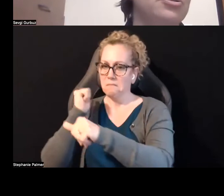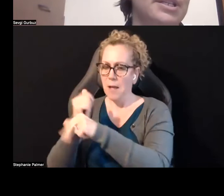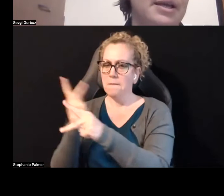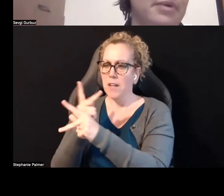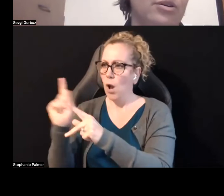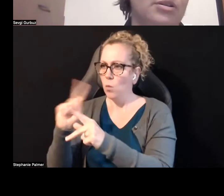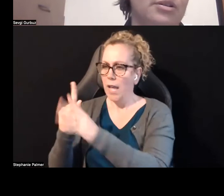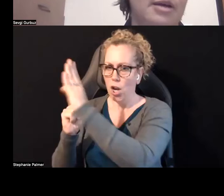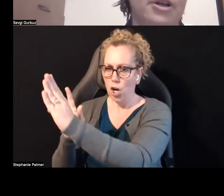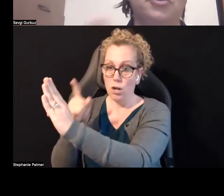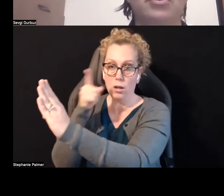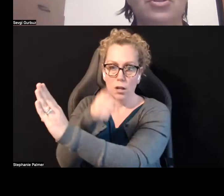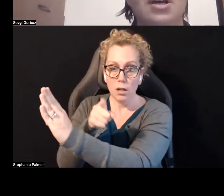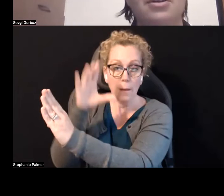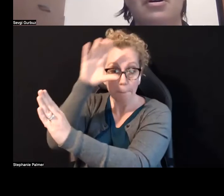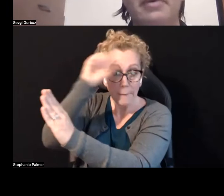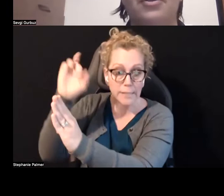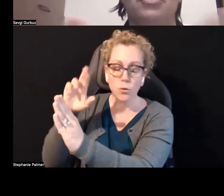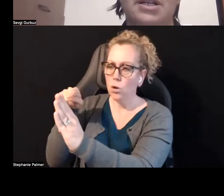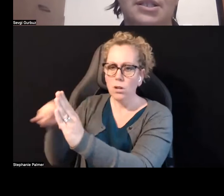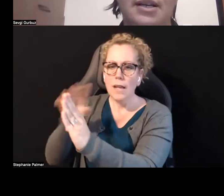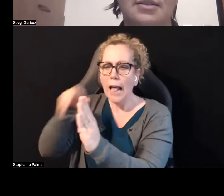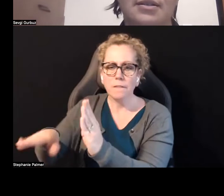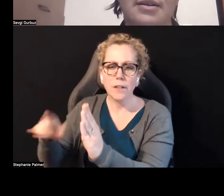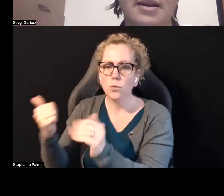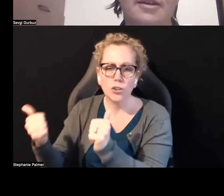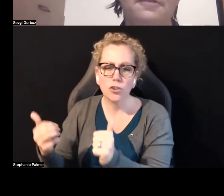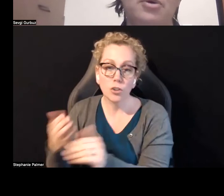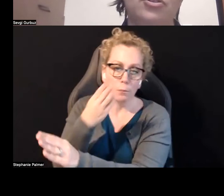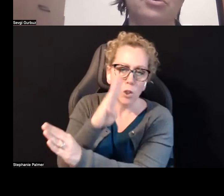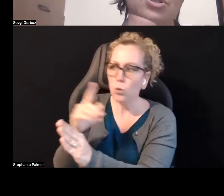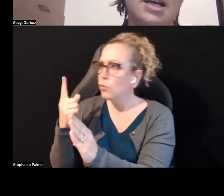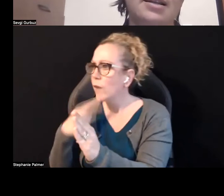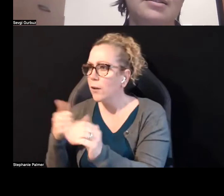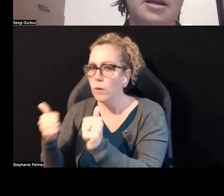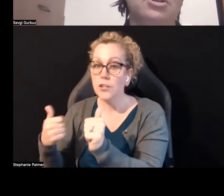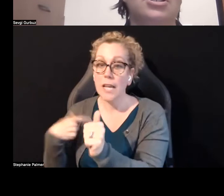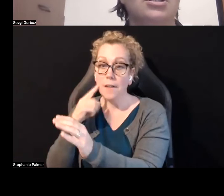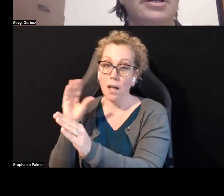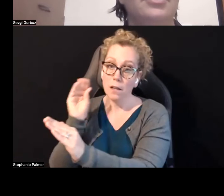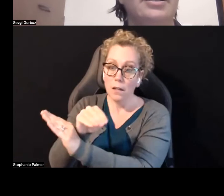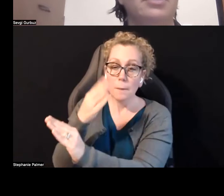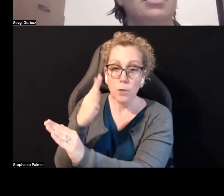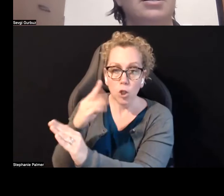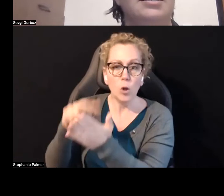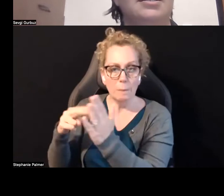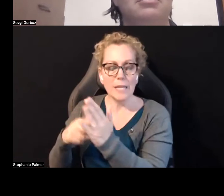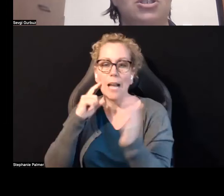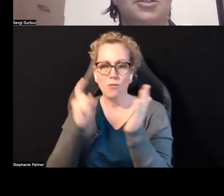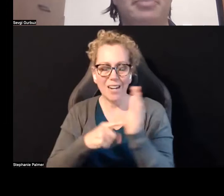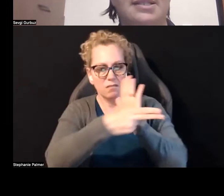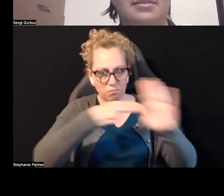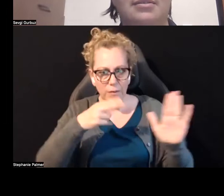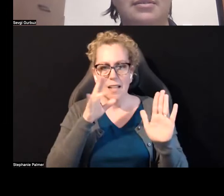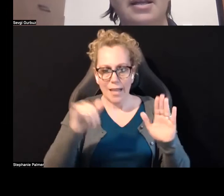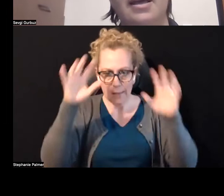of the boundary am I on? Am I on the blue side or am I on the red side? And if I'm on the blue side, then I'm going to declare that I've recognized this image